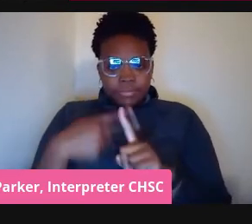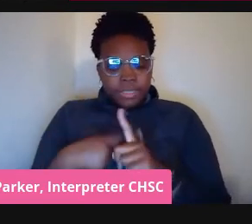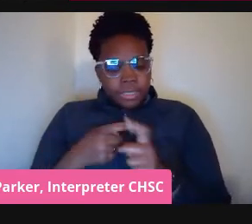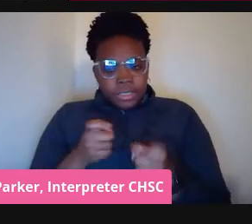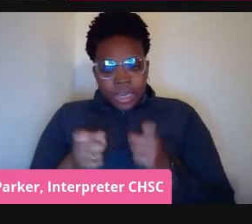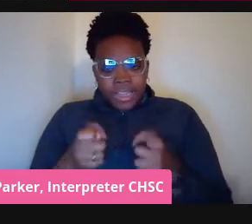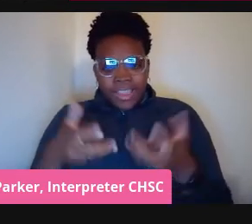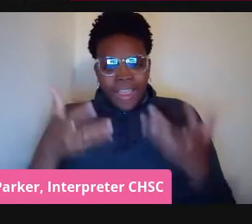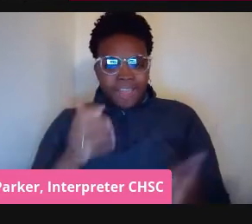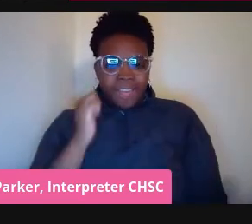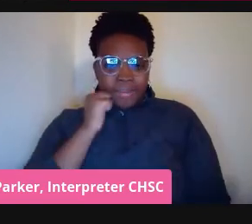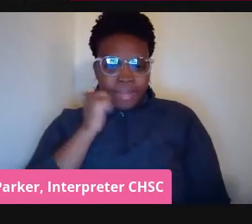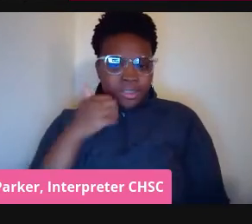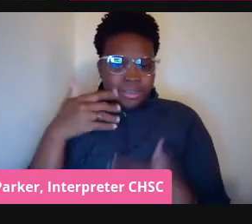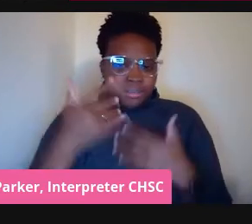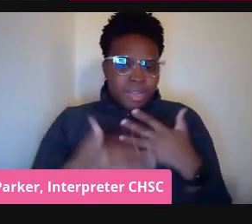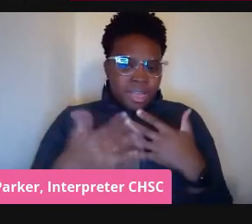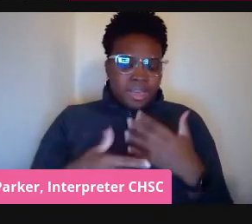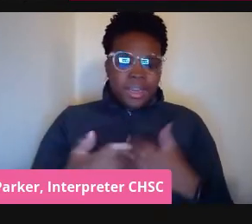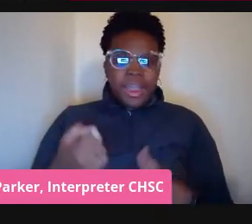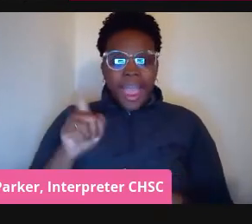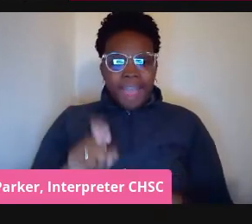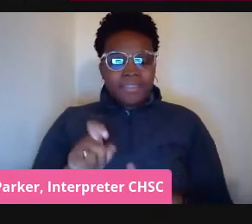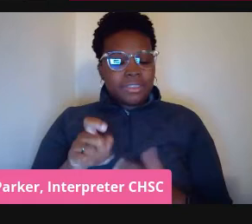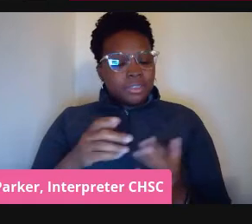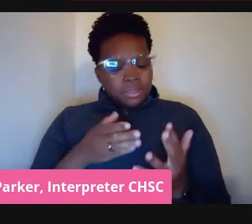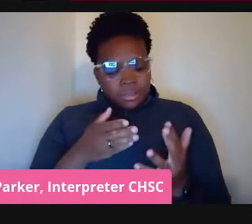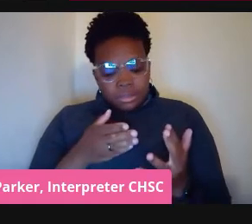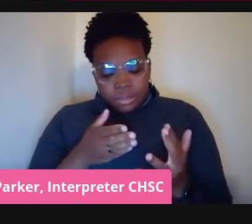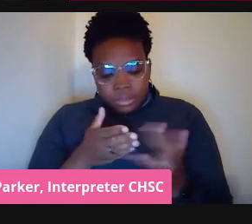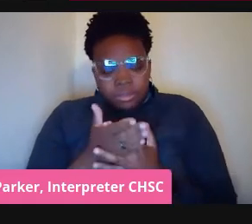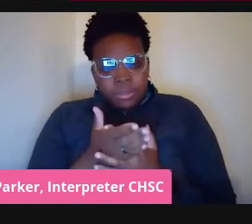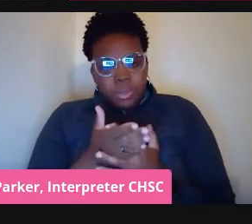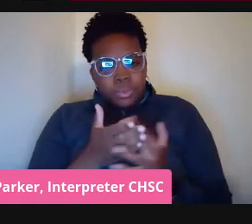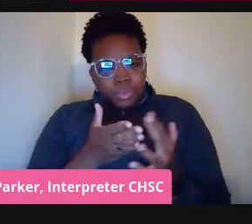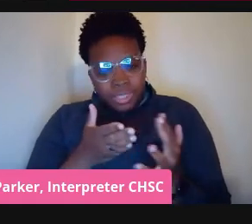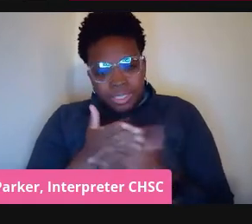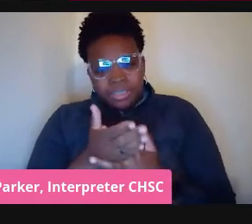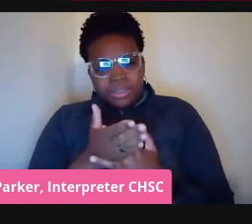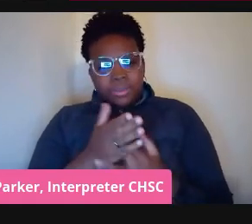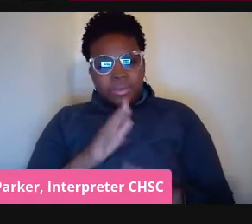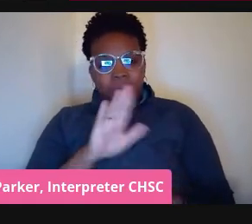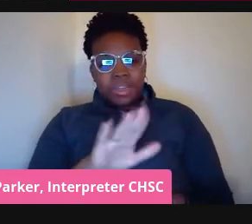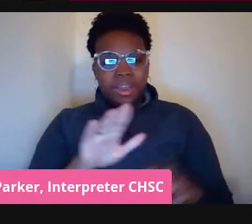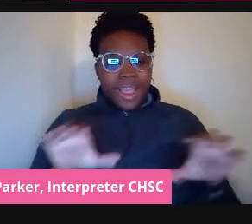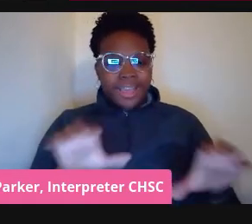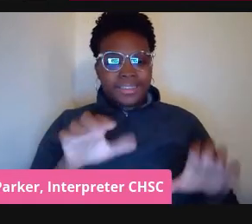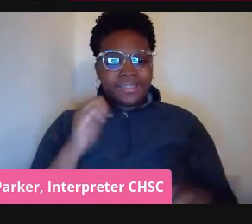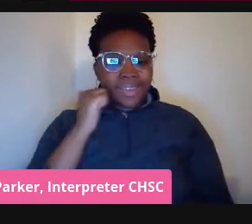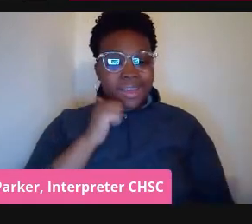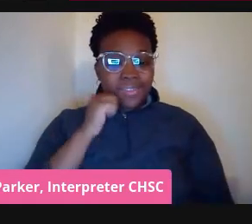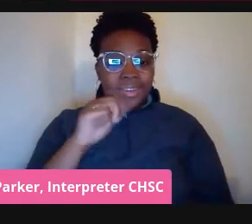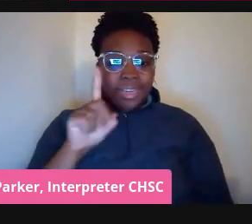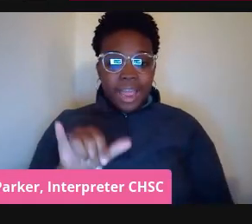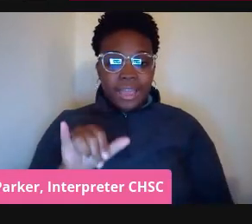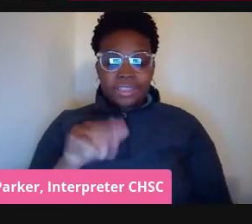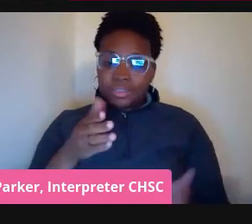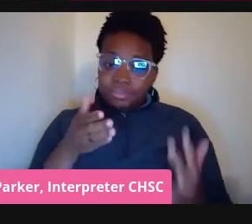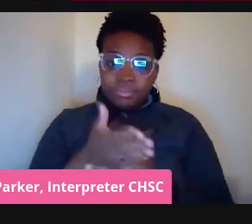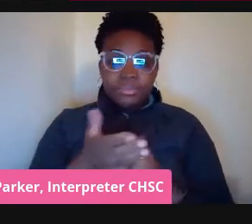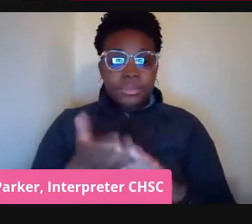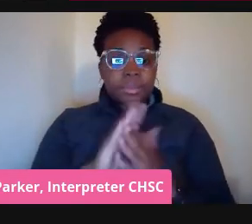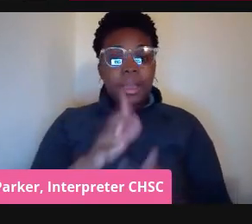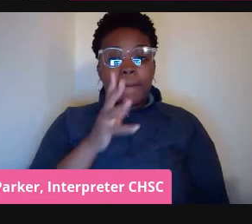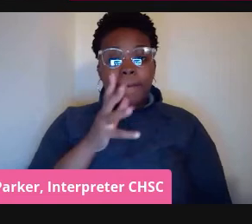heavy periods and bleeding and having to push through their activities every single day, push through being a mom